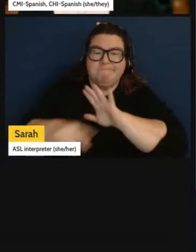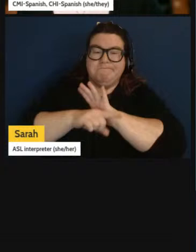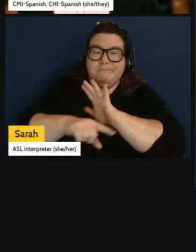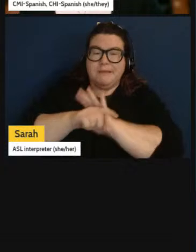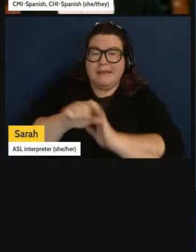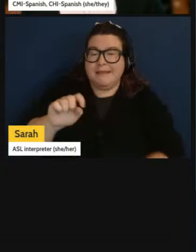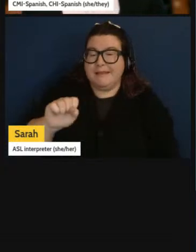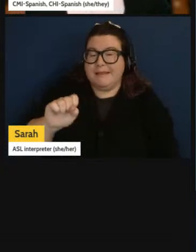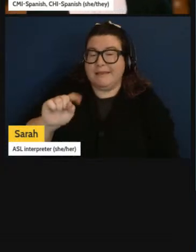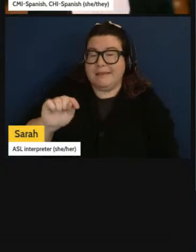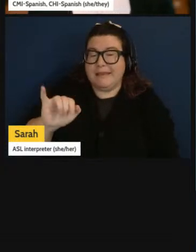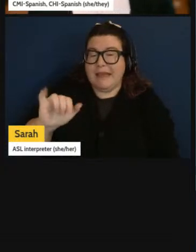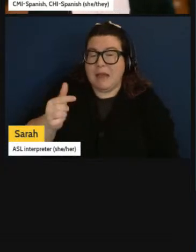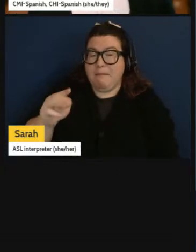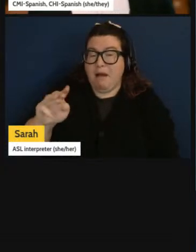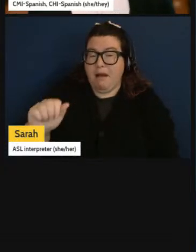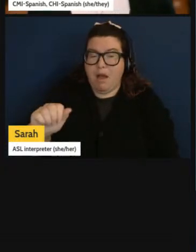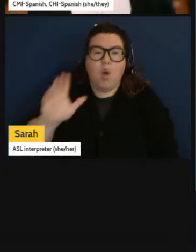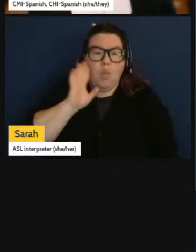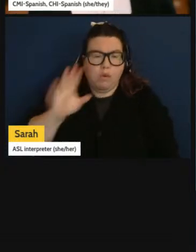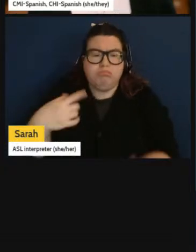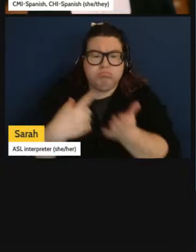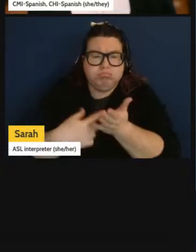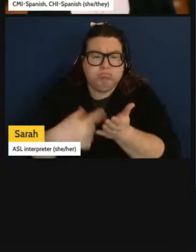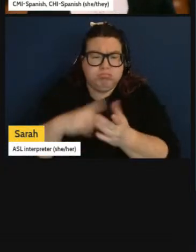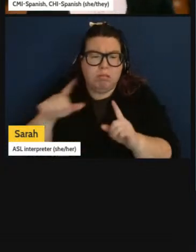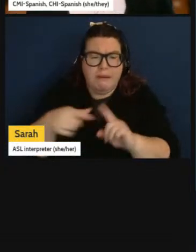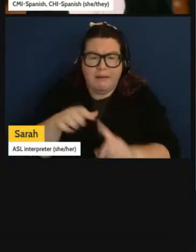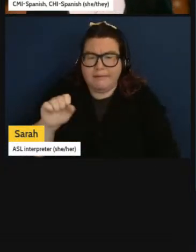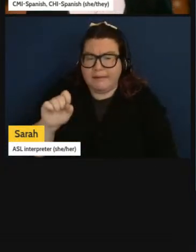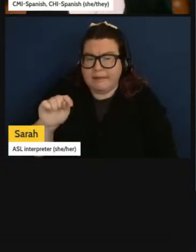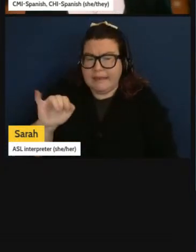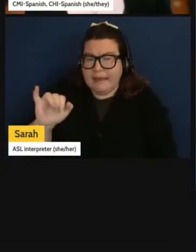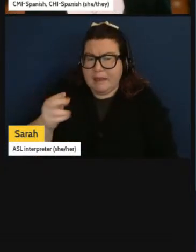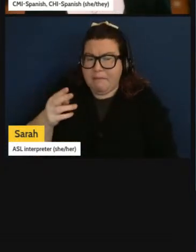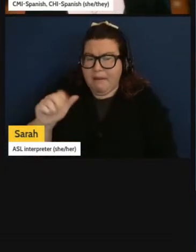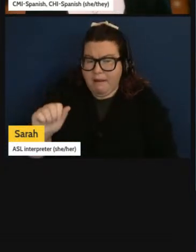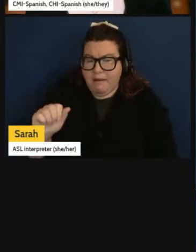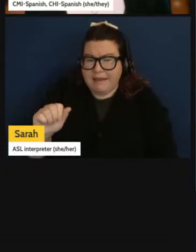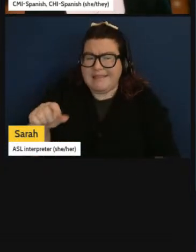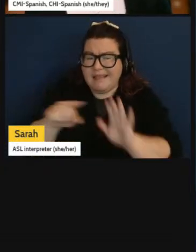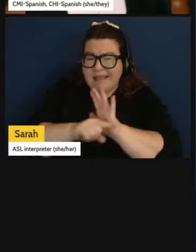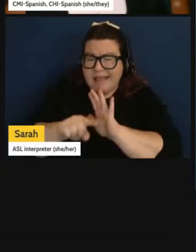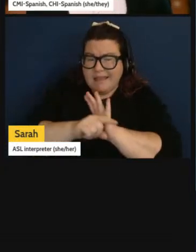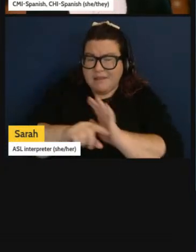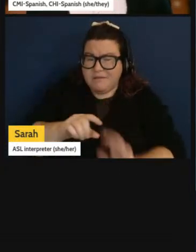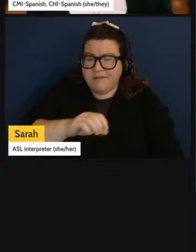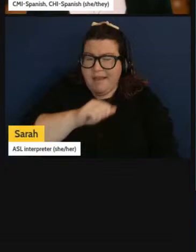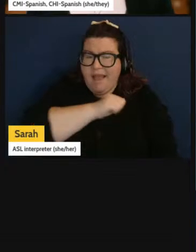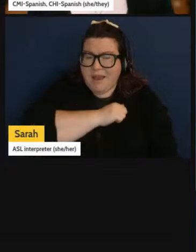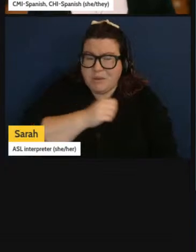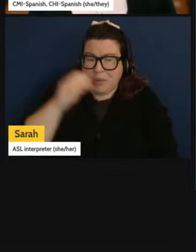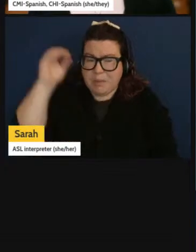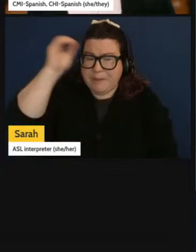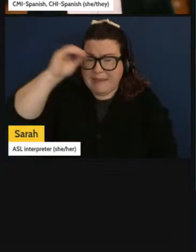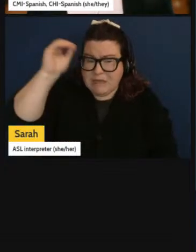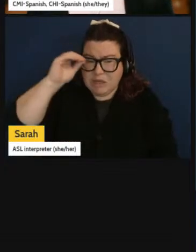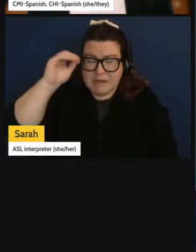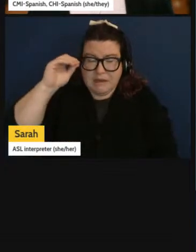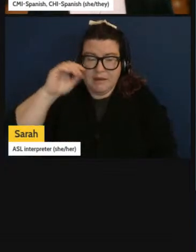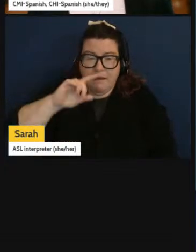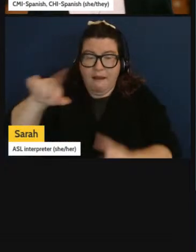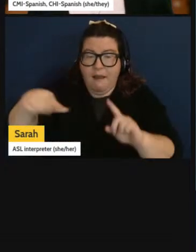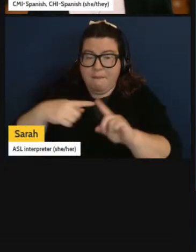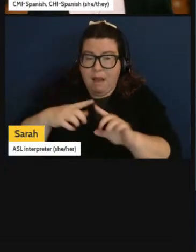perpetuate stigma. We're going to talk about stigma. But stigma is a set of negative attitudes or beliefs, oftentimes about a group